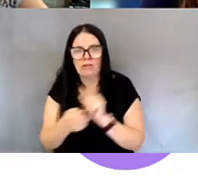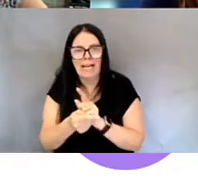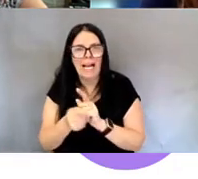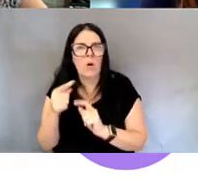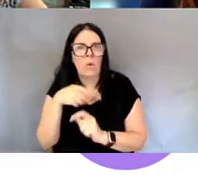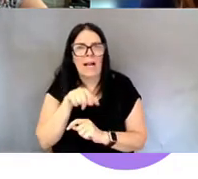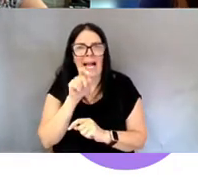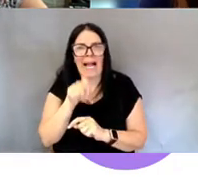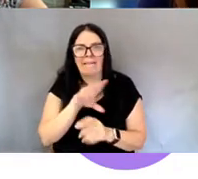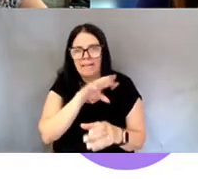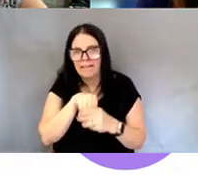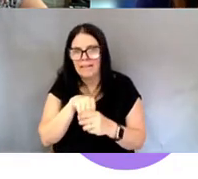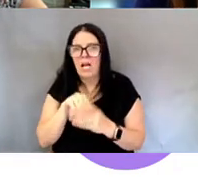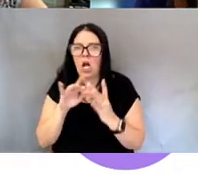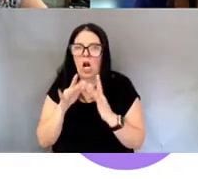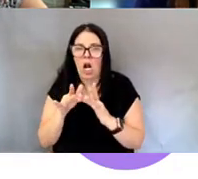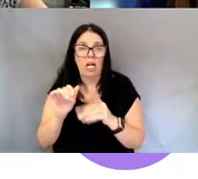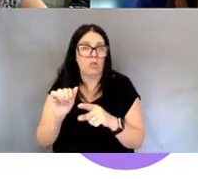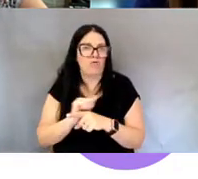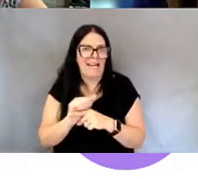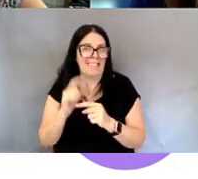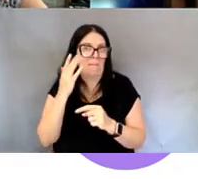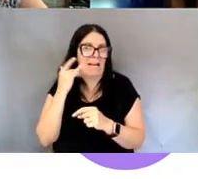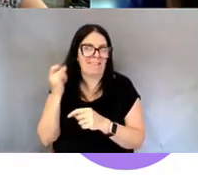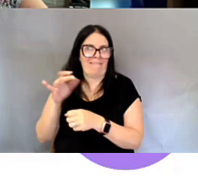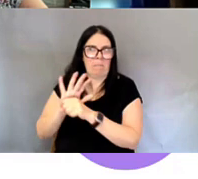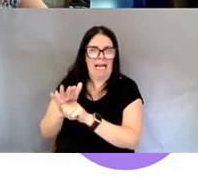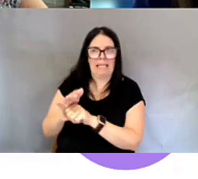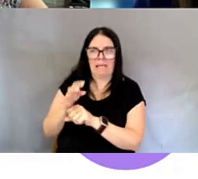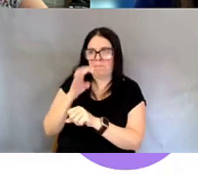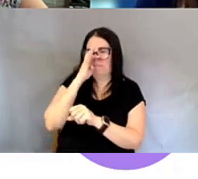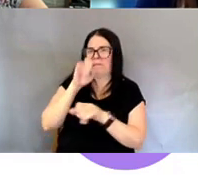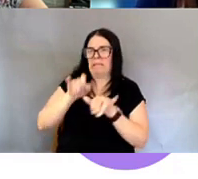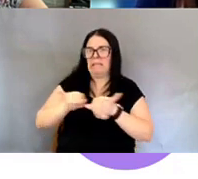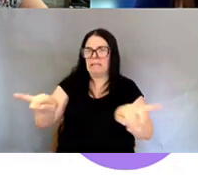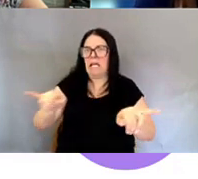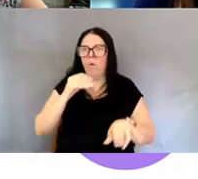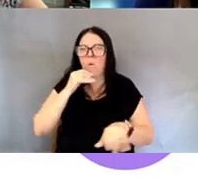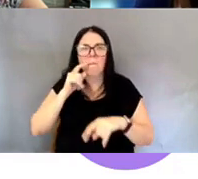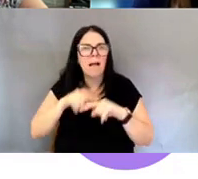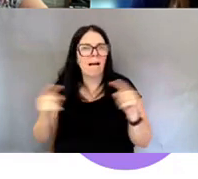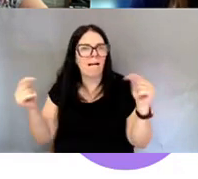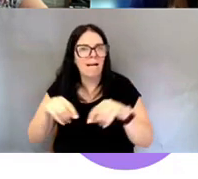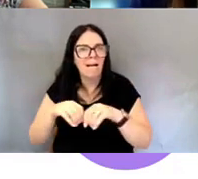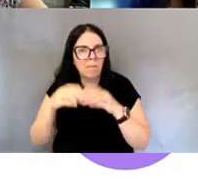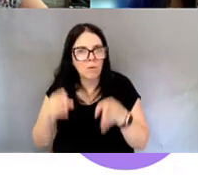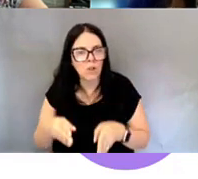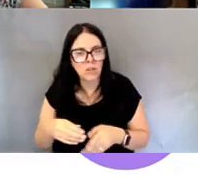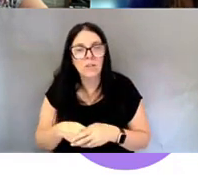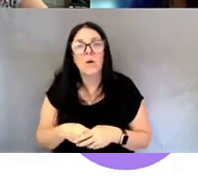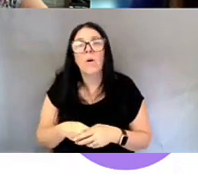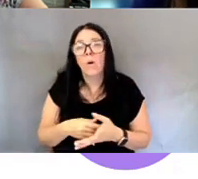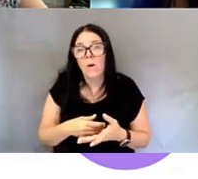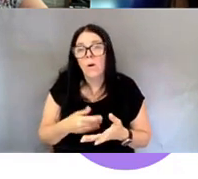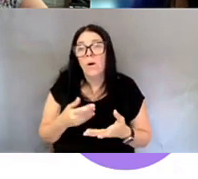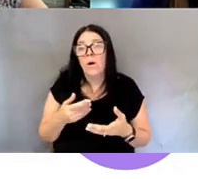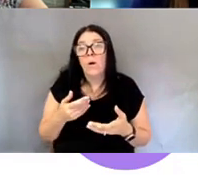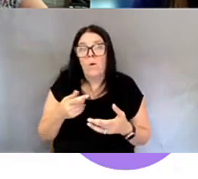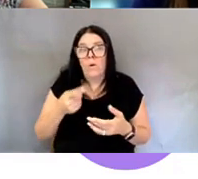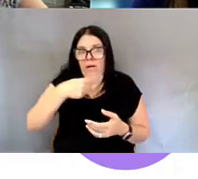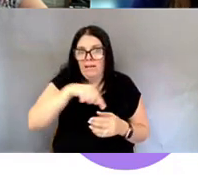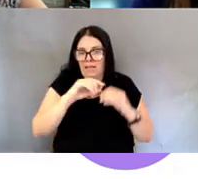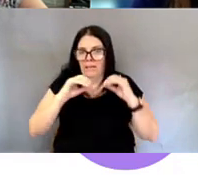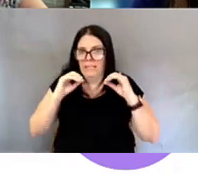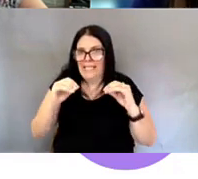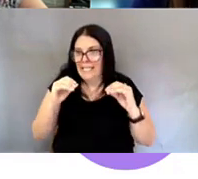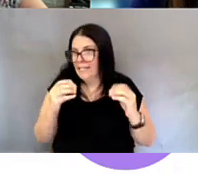online training due to the pandemic guidelines. So everybody, unless they were mailing things to their learners, they were